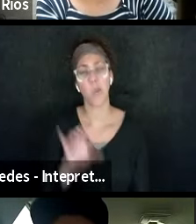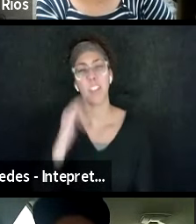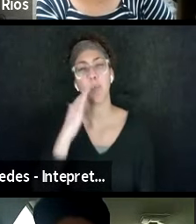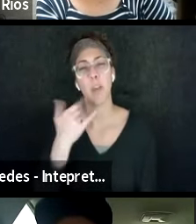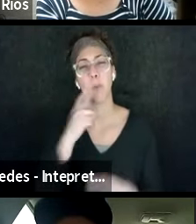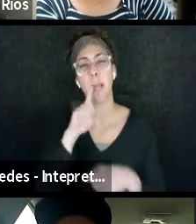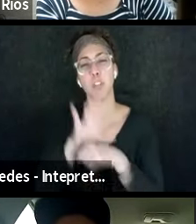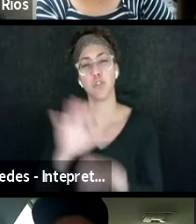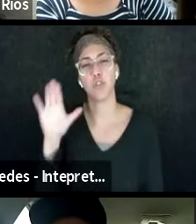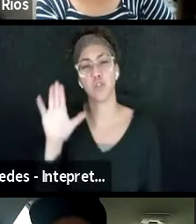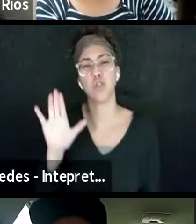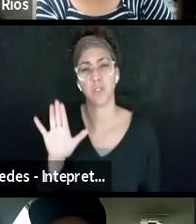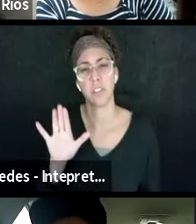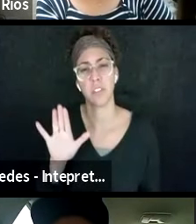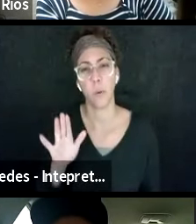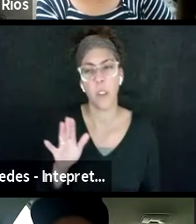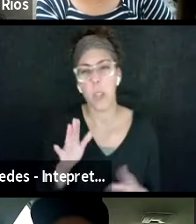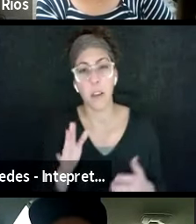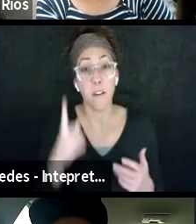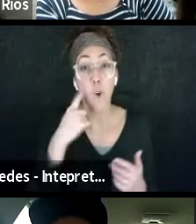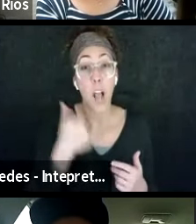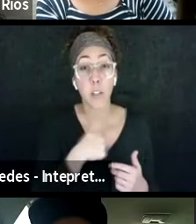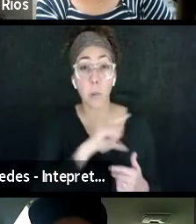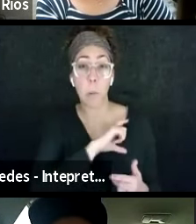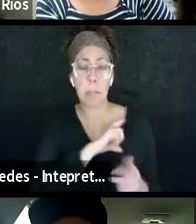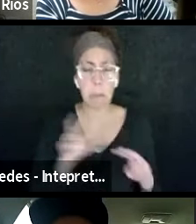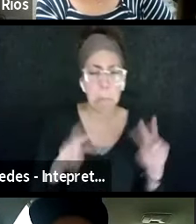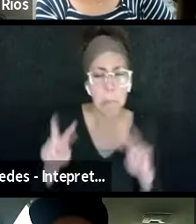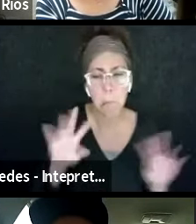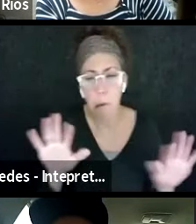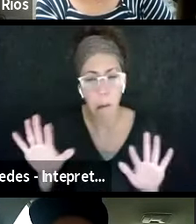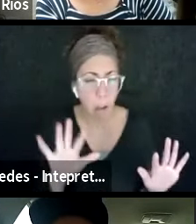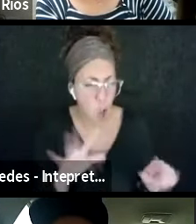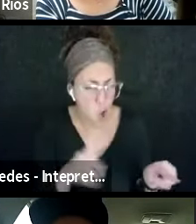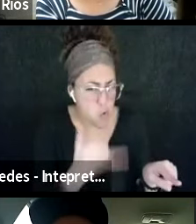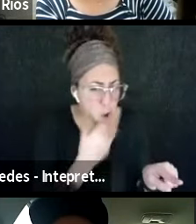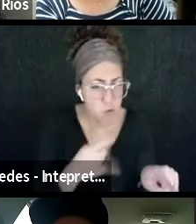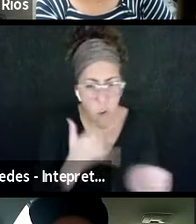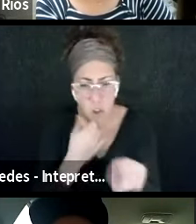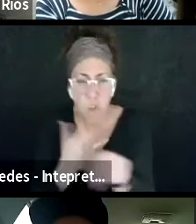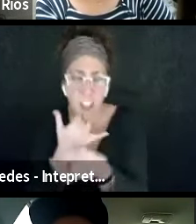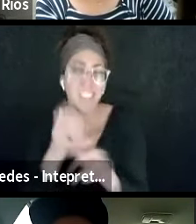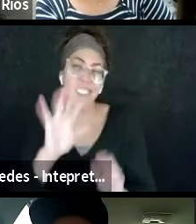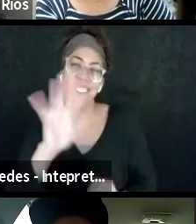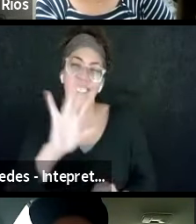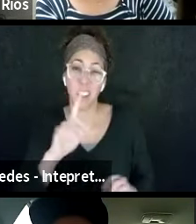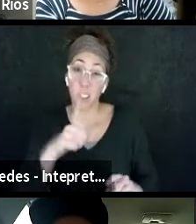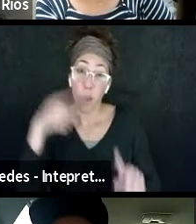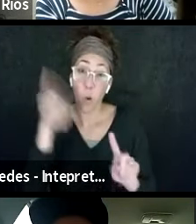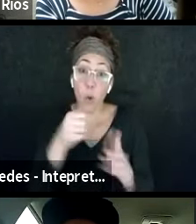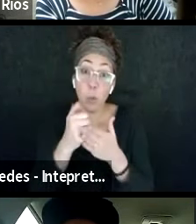to participate like everybody else and help make sure that we're as safe as we can be as we come back to campus.